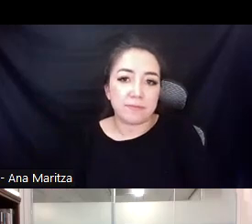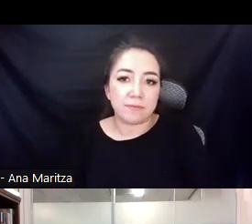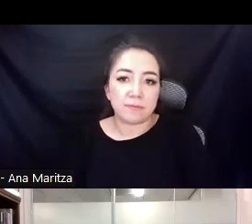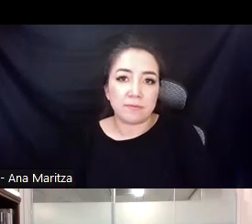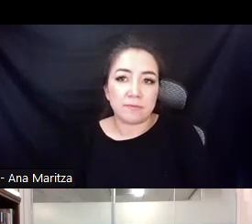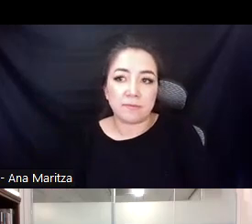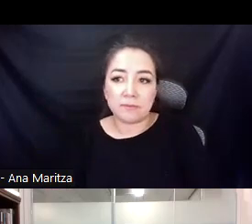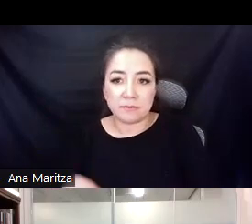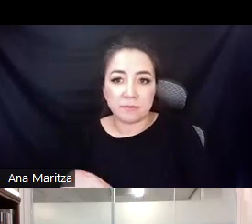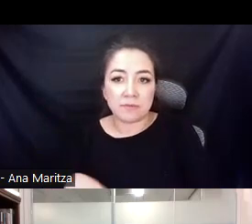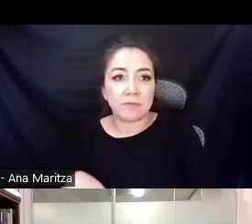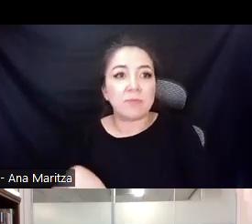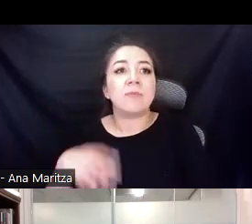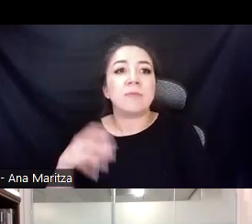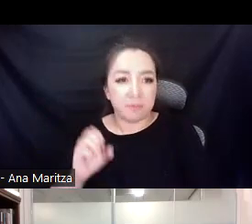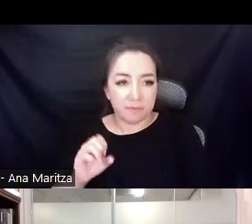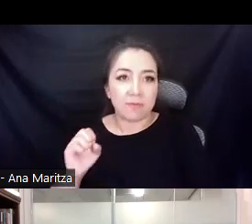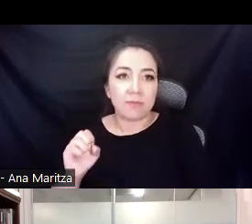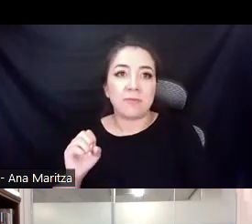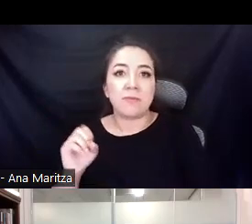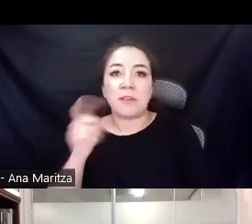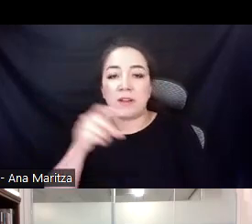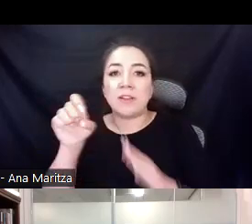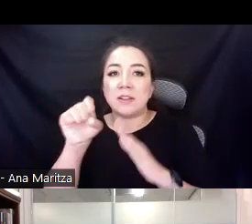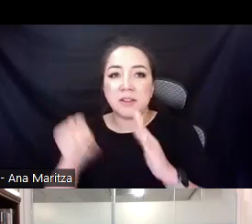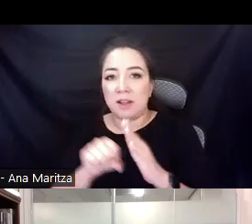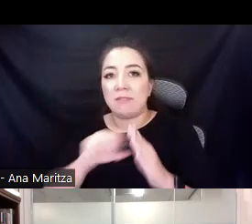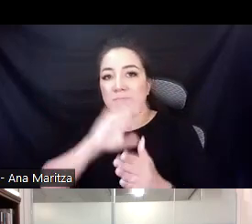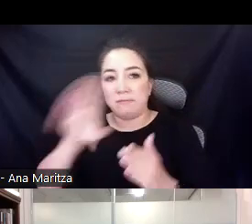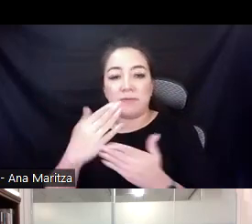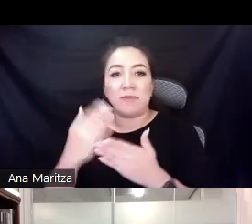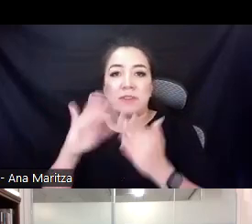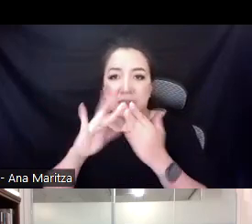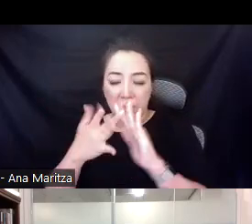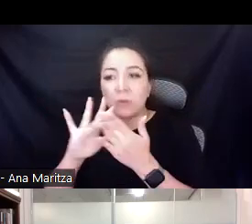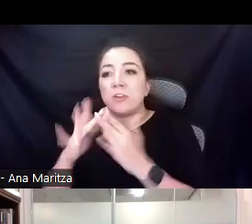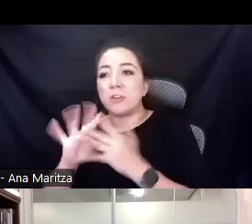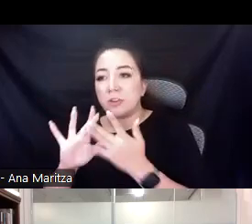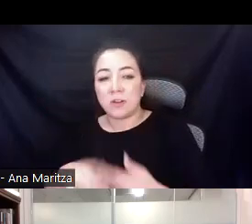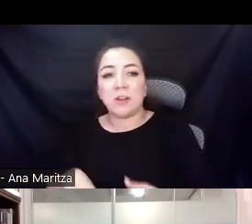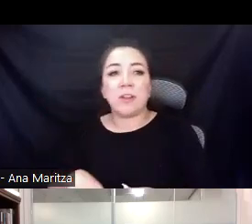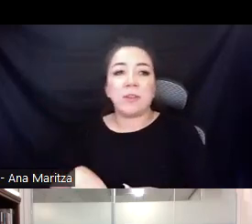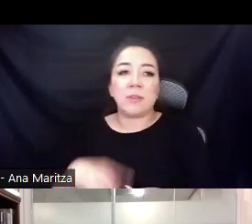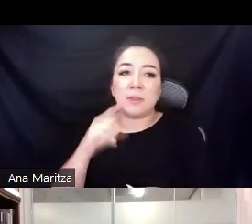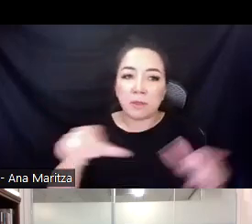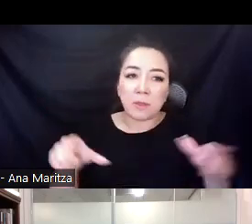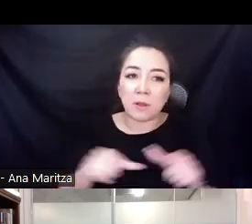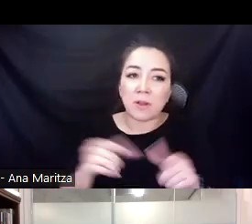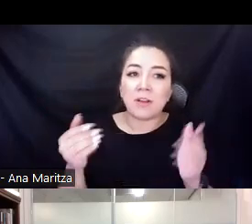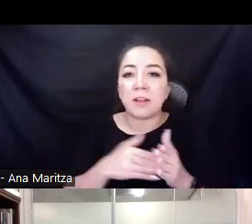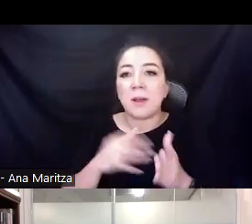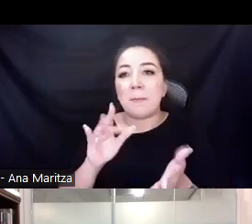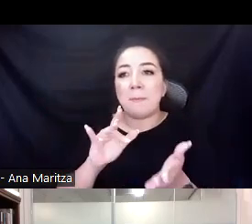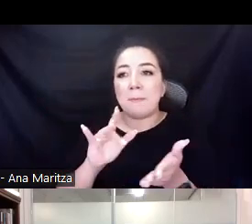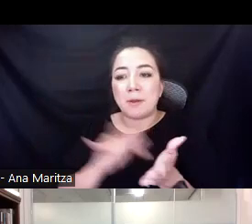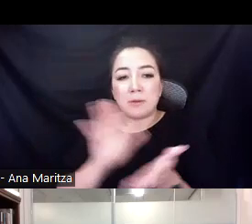Can someone move the slides? Oh, yeah. So there is this statewide network. They are located, again, at medical schools